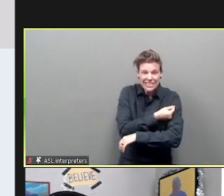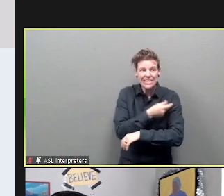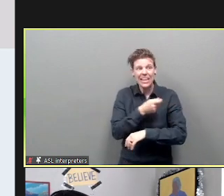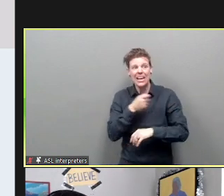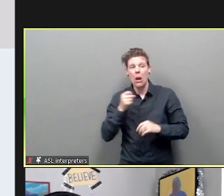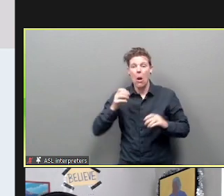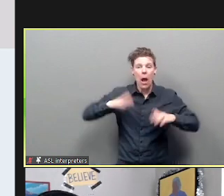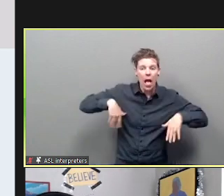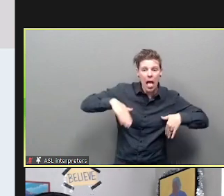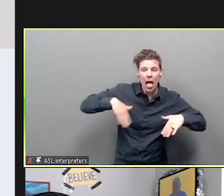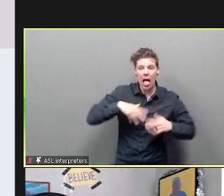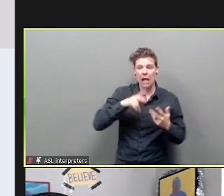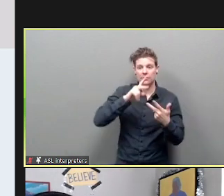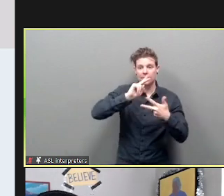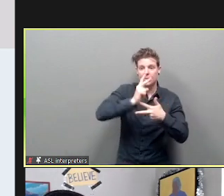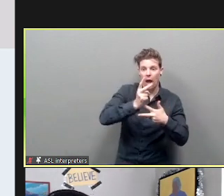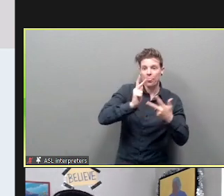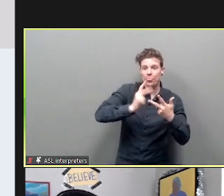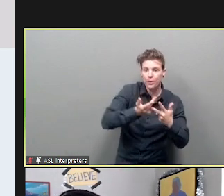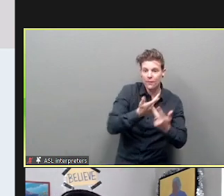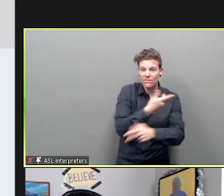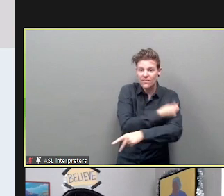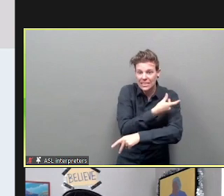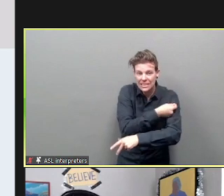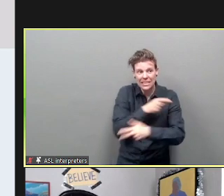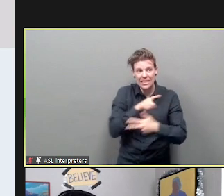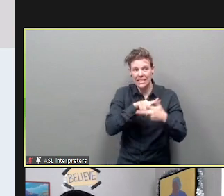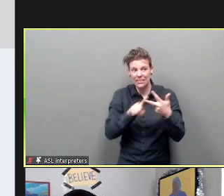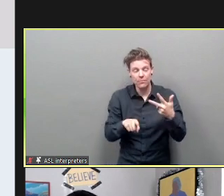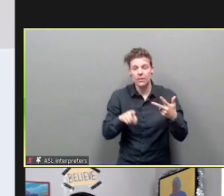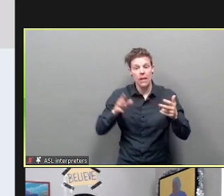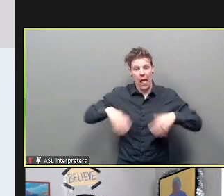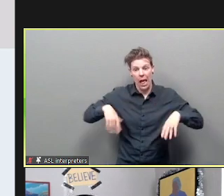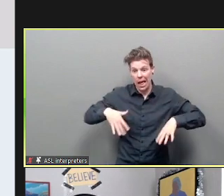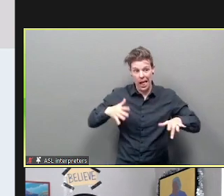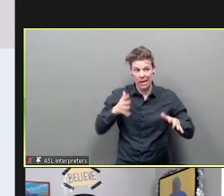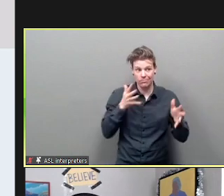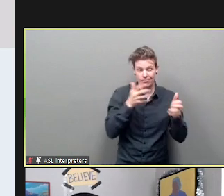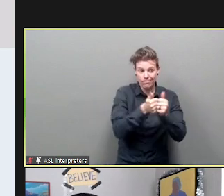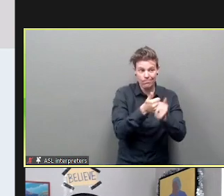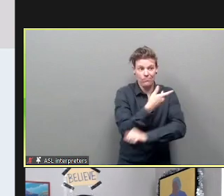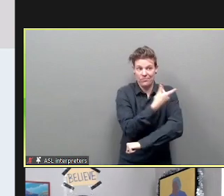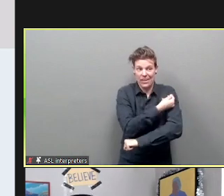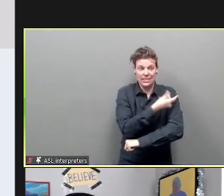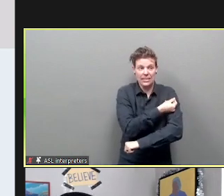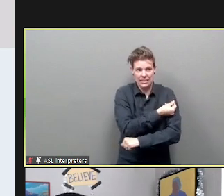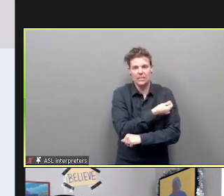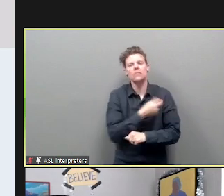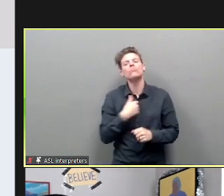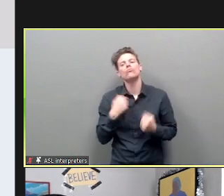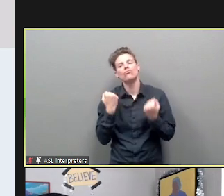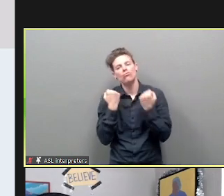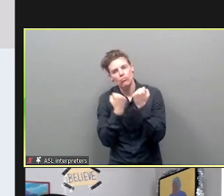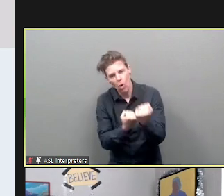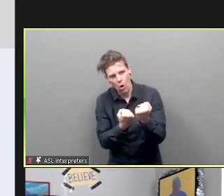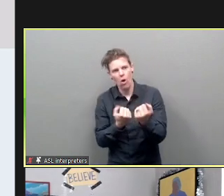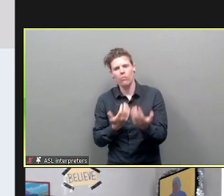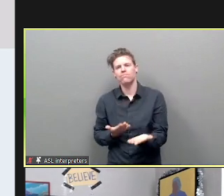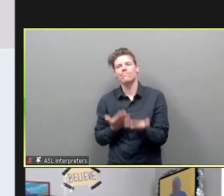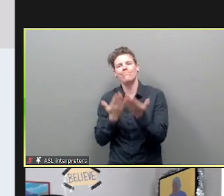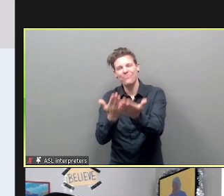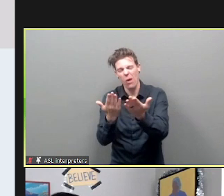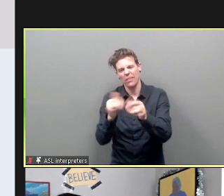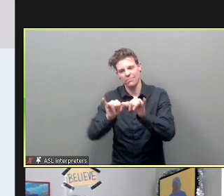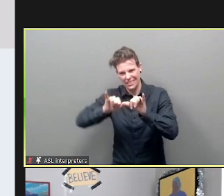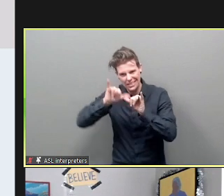so essentially not up to date on all your vaccines and booster, then the recommendation is to stay at home for 5